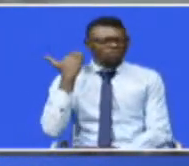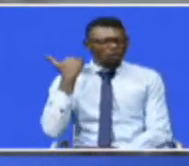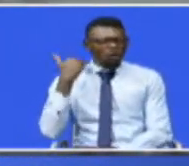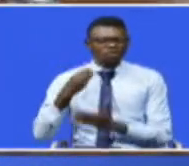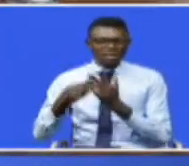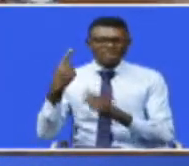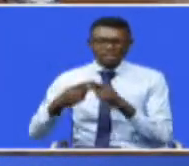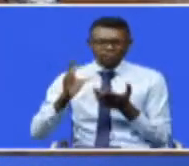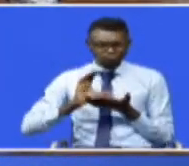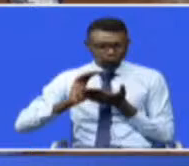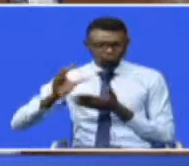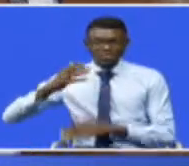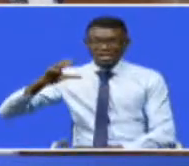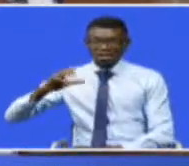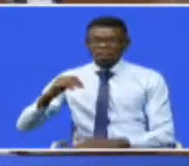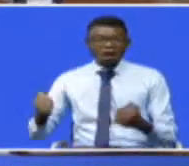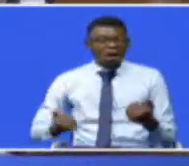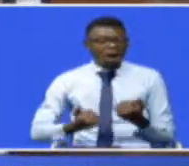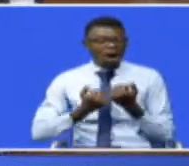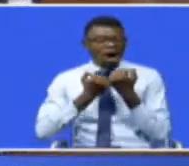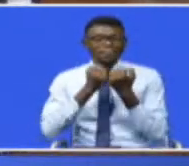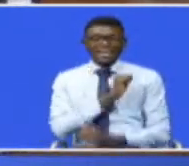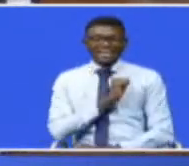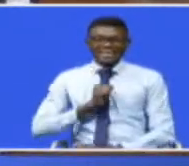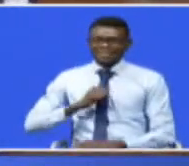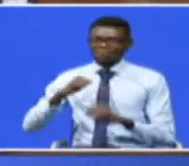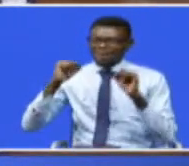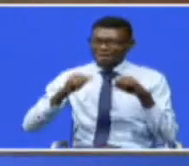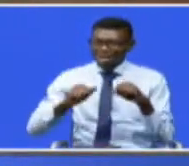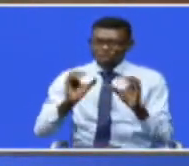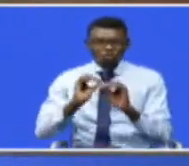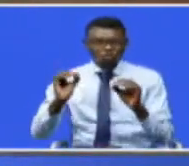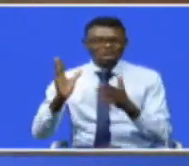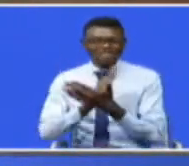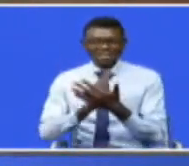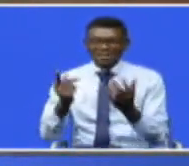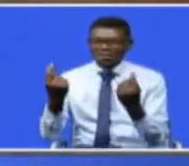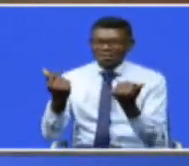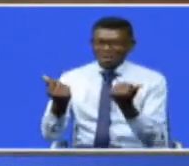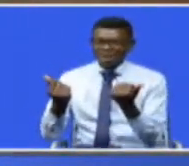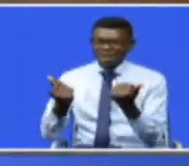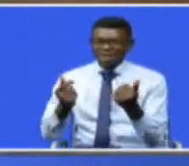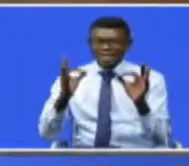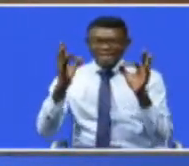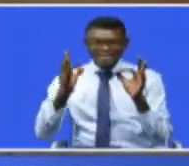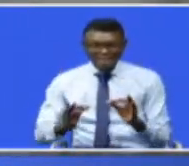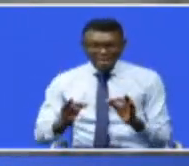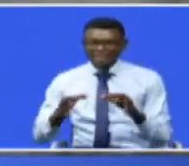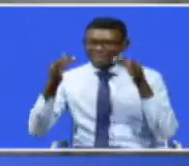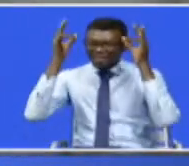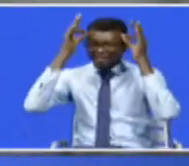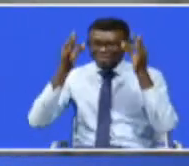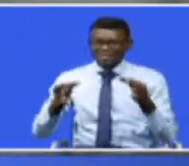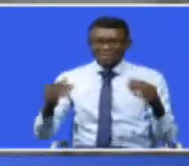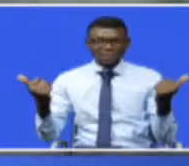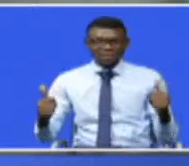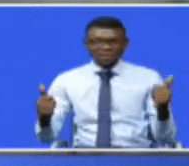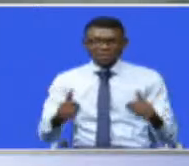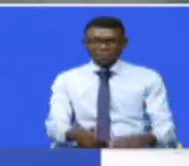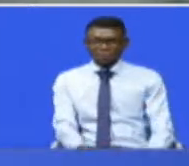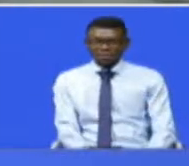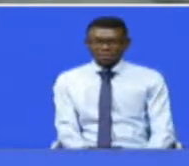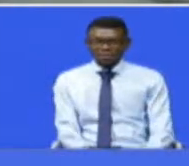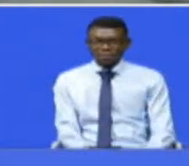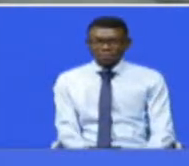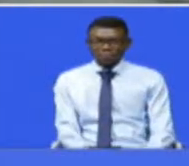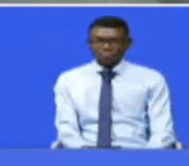to counties if senators fail to resolve the impasse in the revenue sharing formula, Treasury is yet to invoke the decision. And sought further advice from